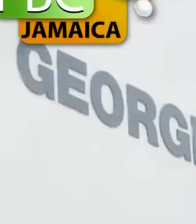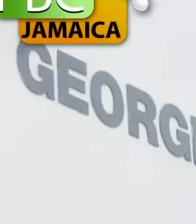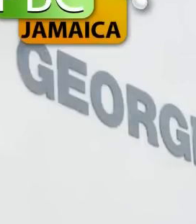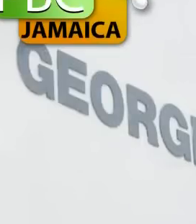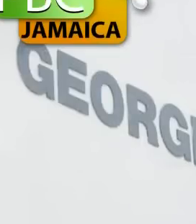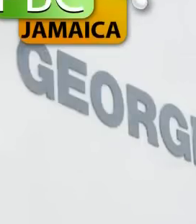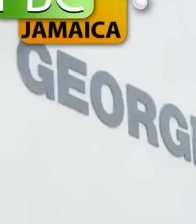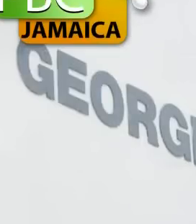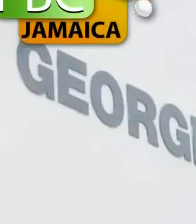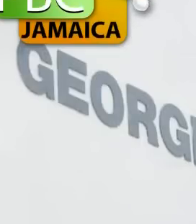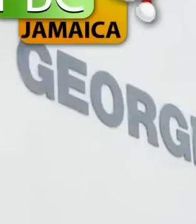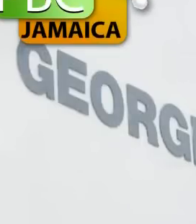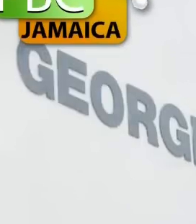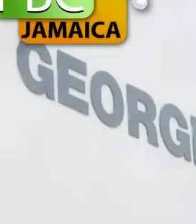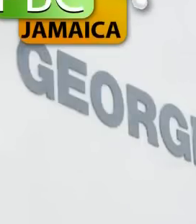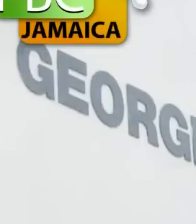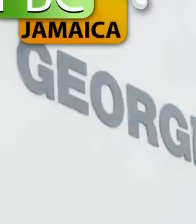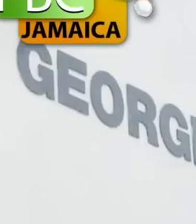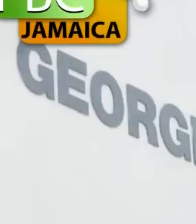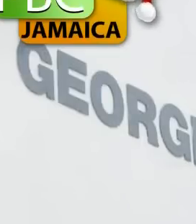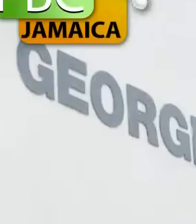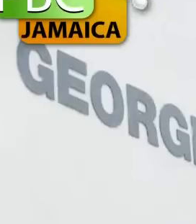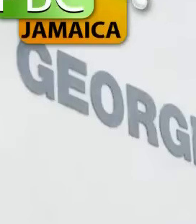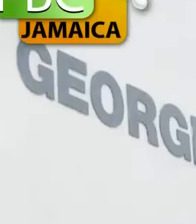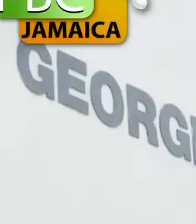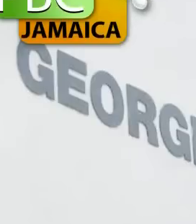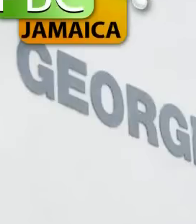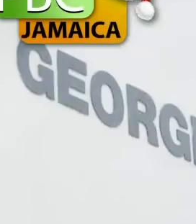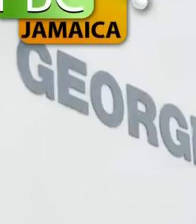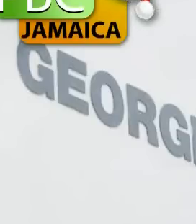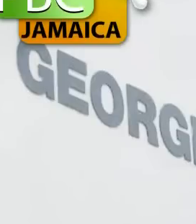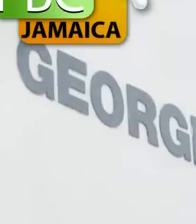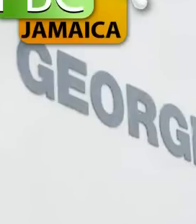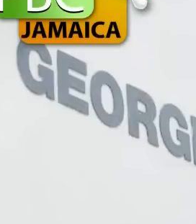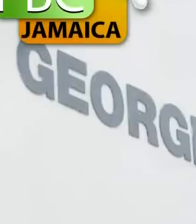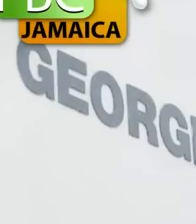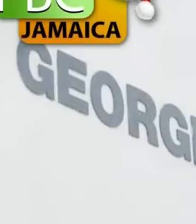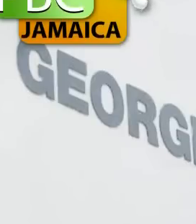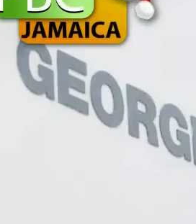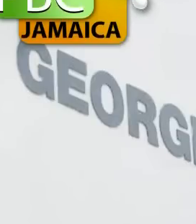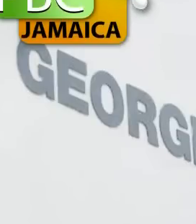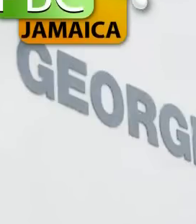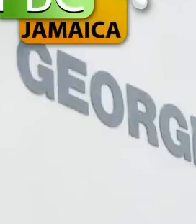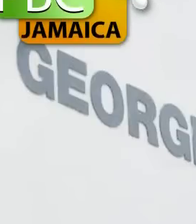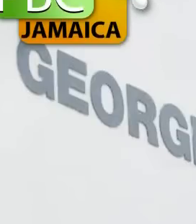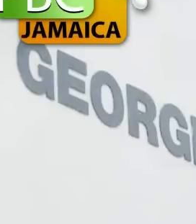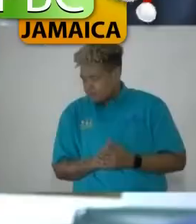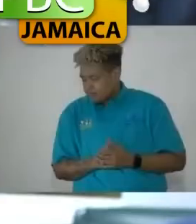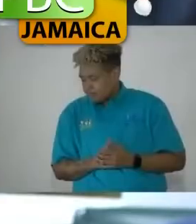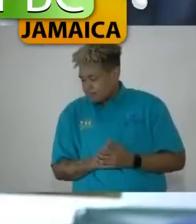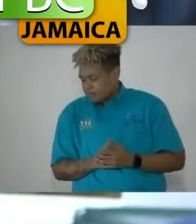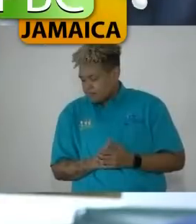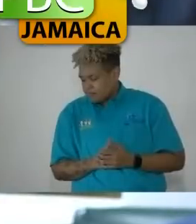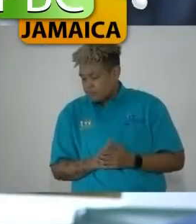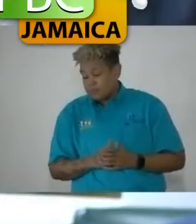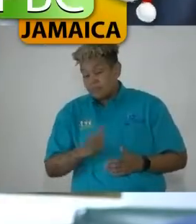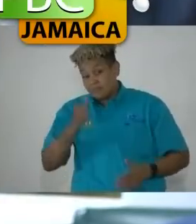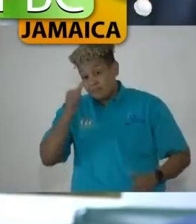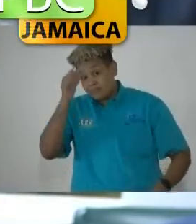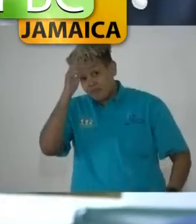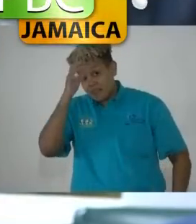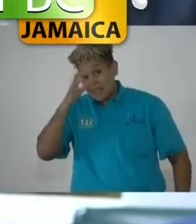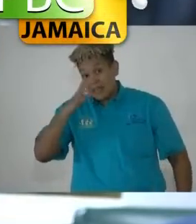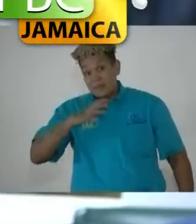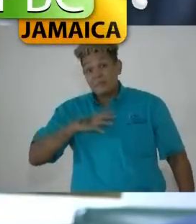scourge of domestic violence and assist victims in their search for security and redress to these acts. Regarding the amendments,